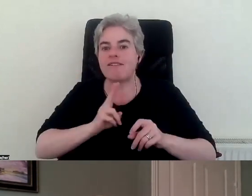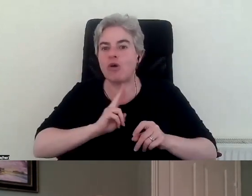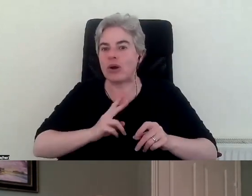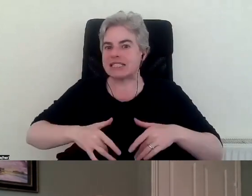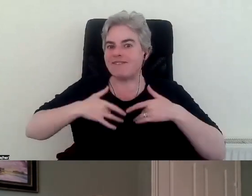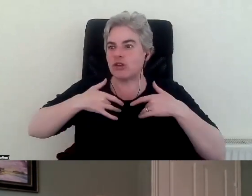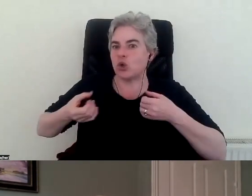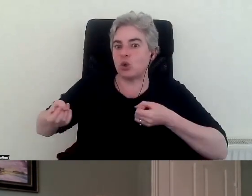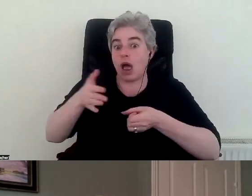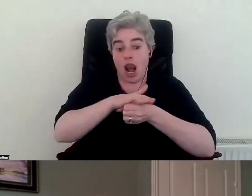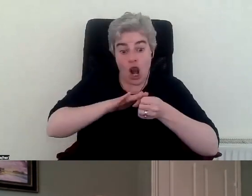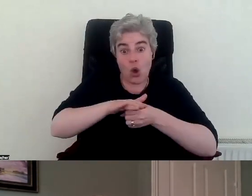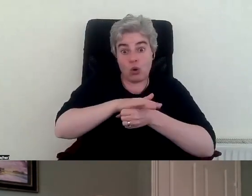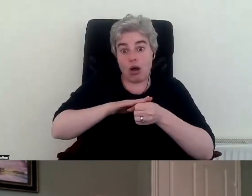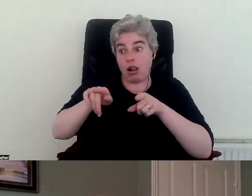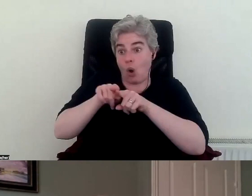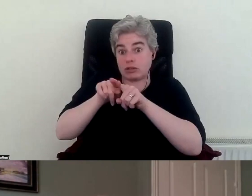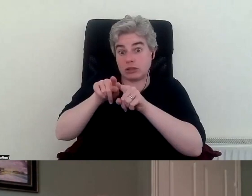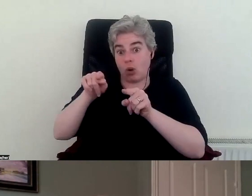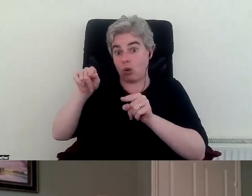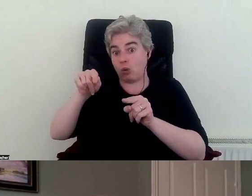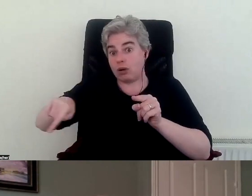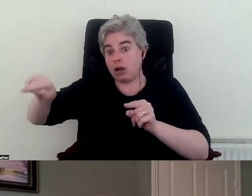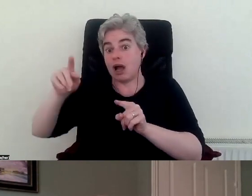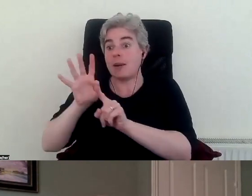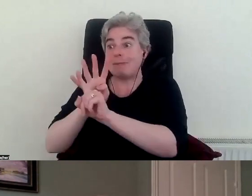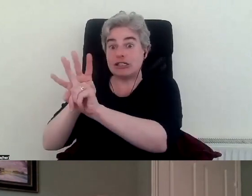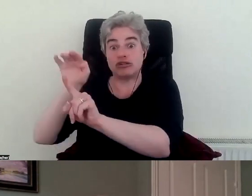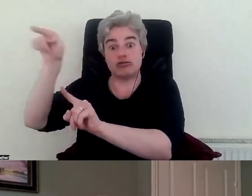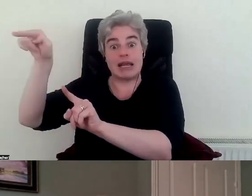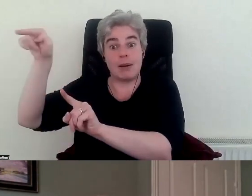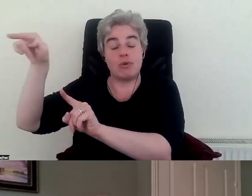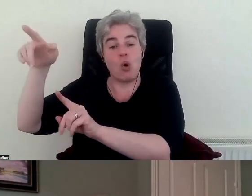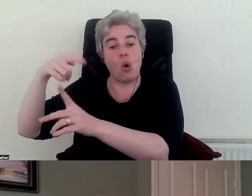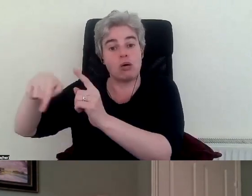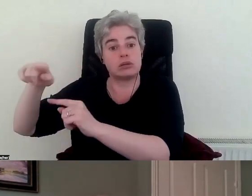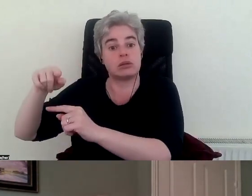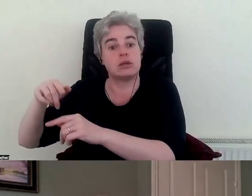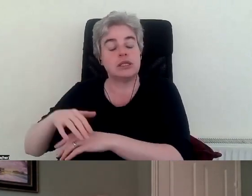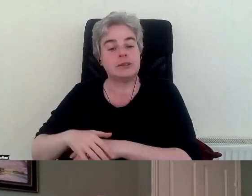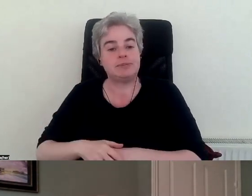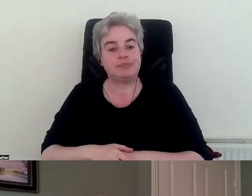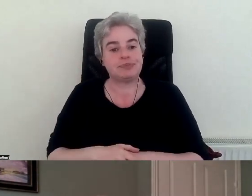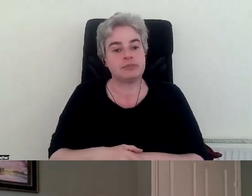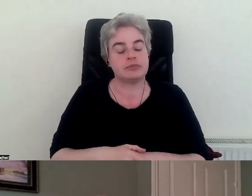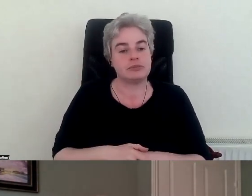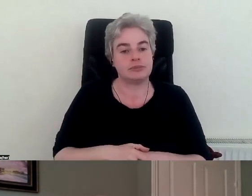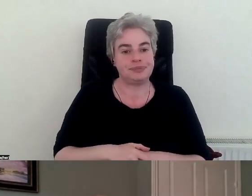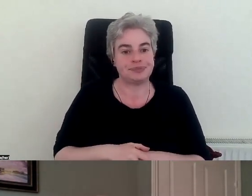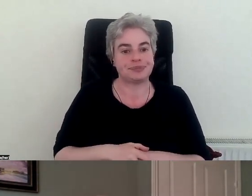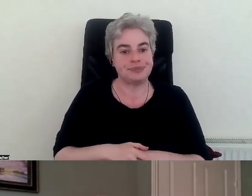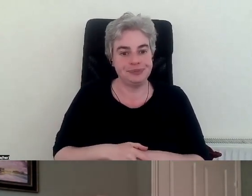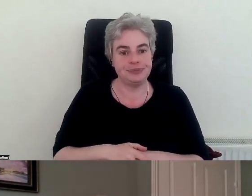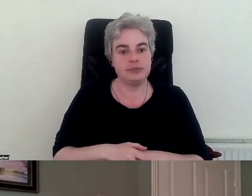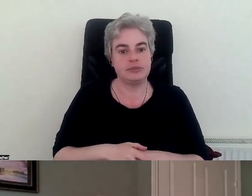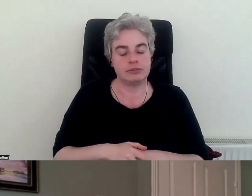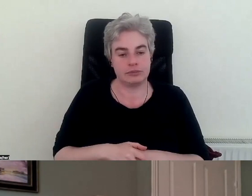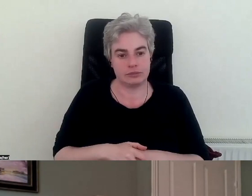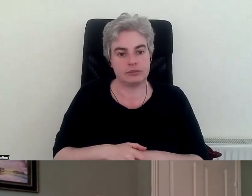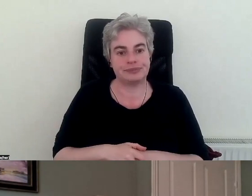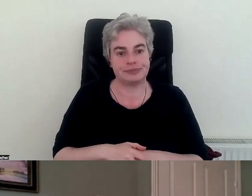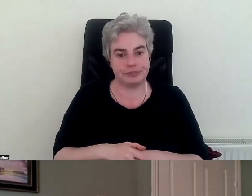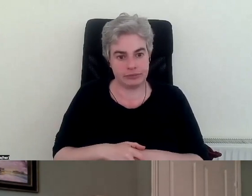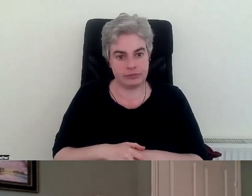both local and missionaries who went into that process challenge. So the